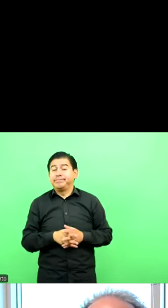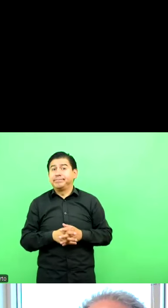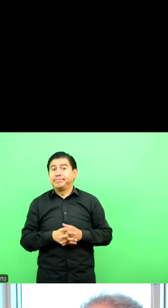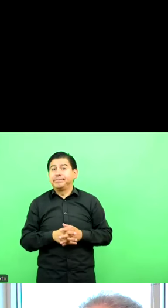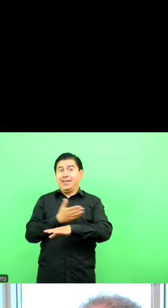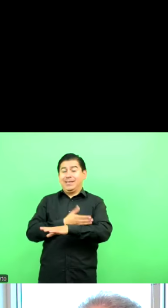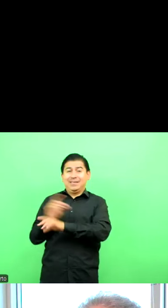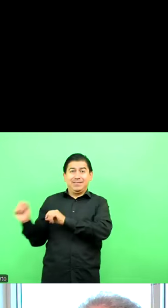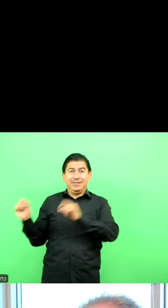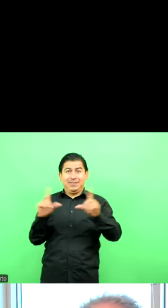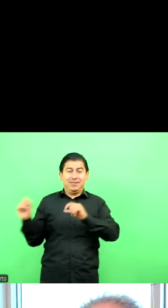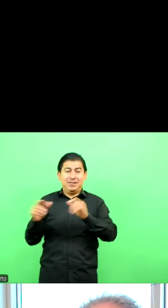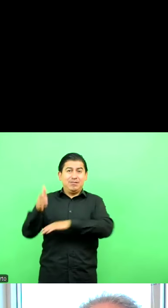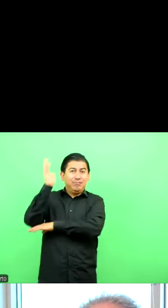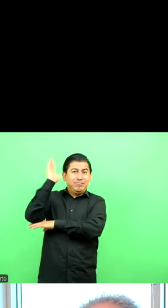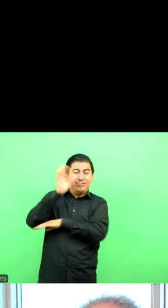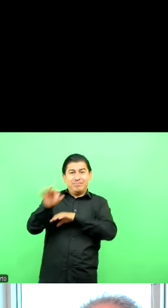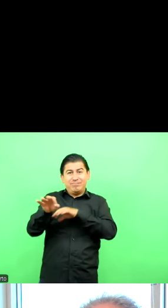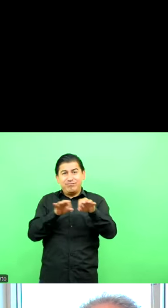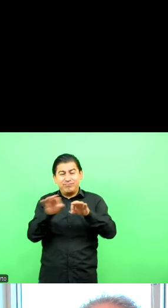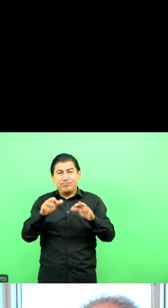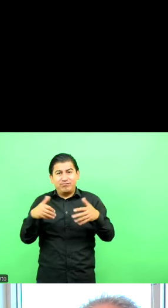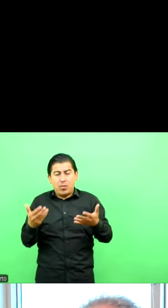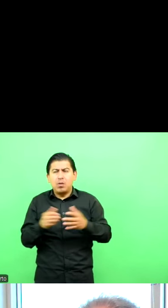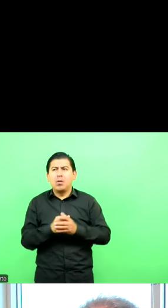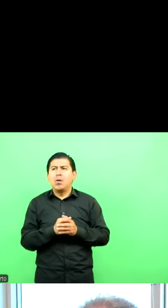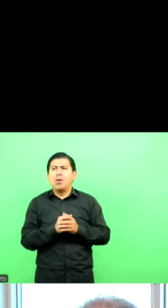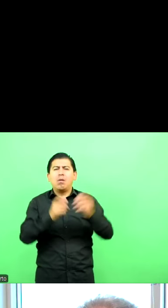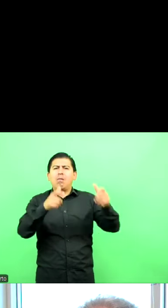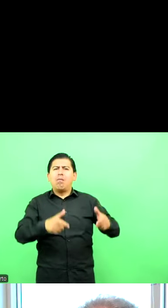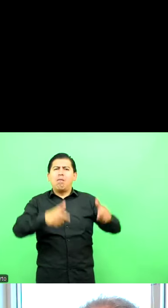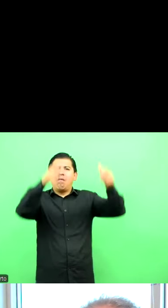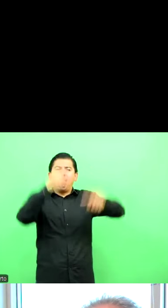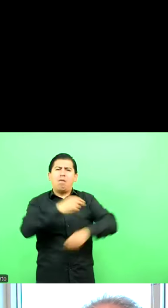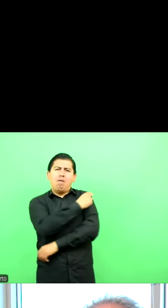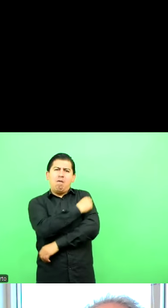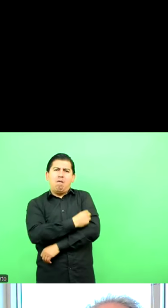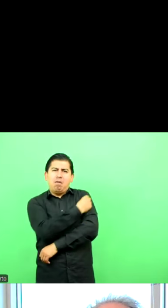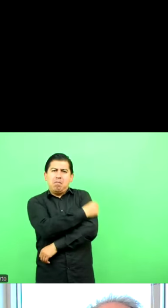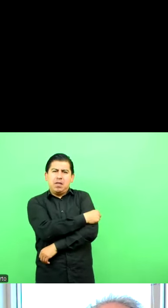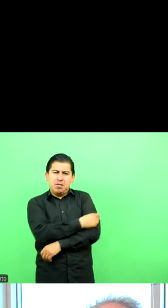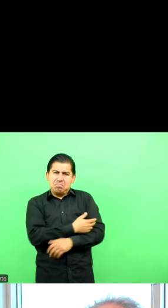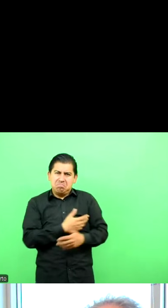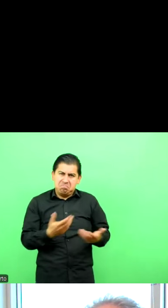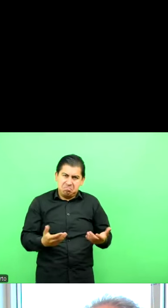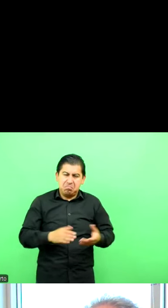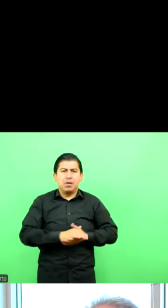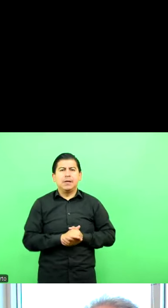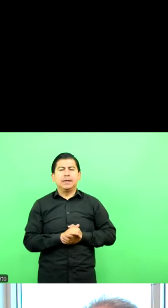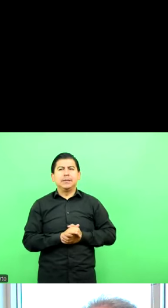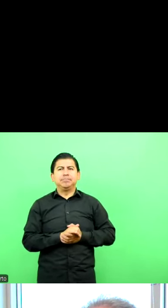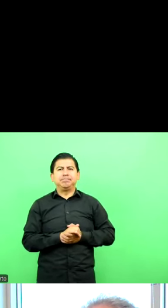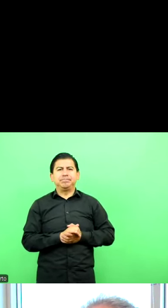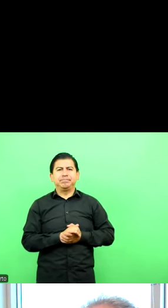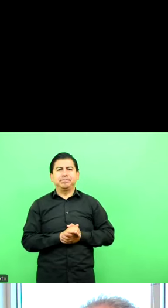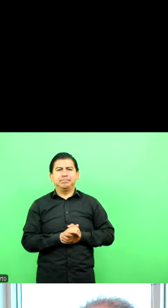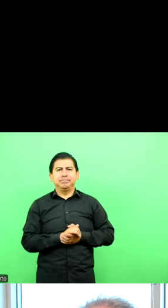In order to maintain the essential services during the emergencies. So we need to